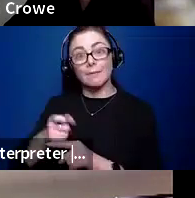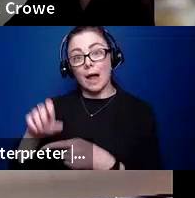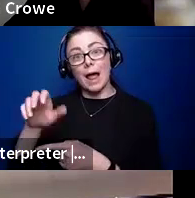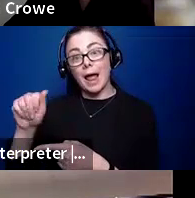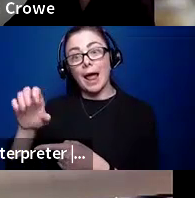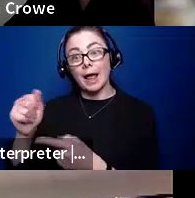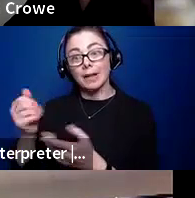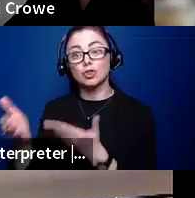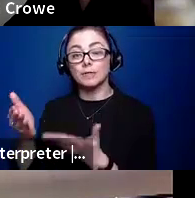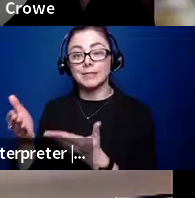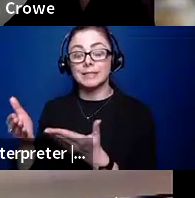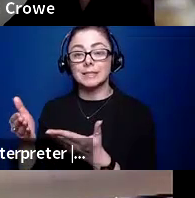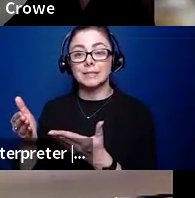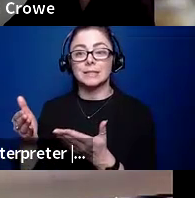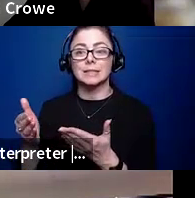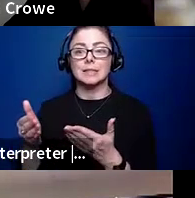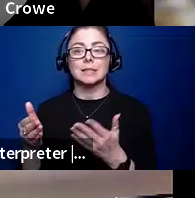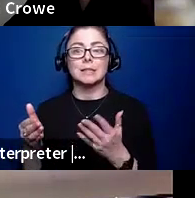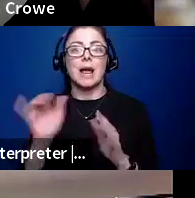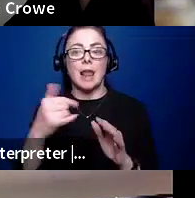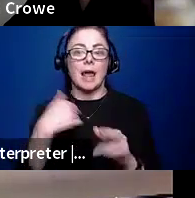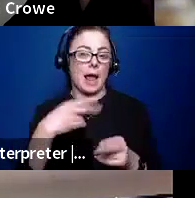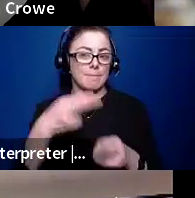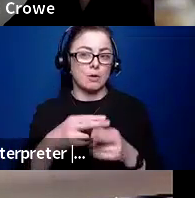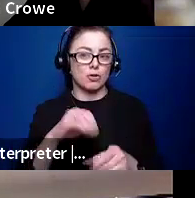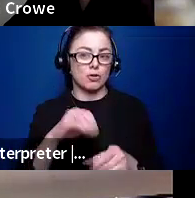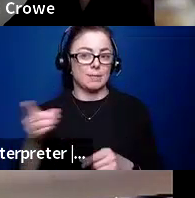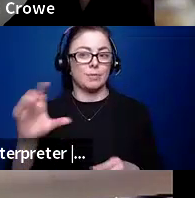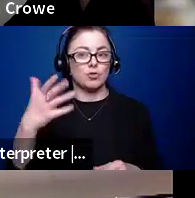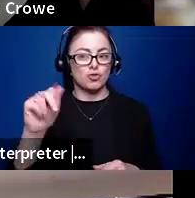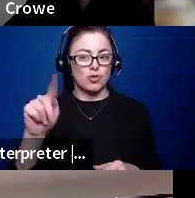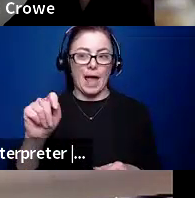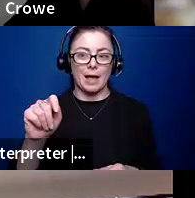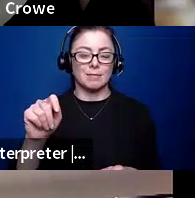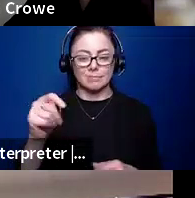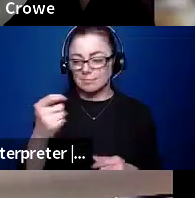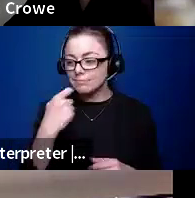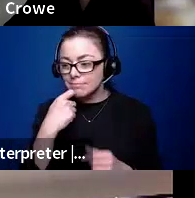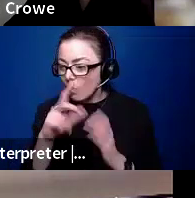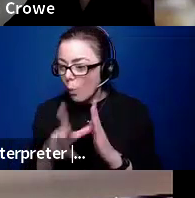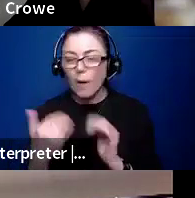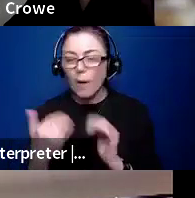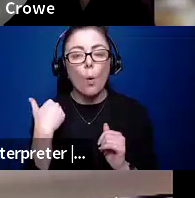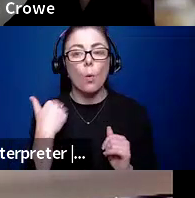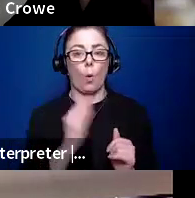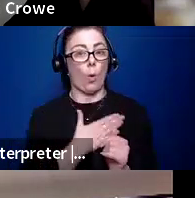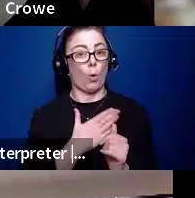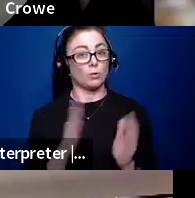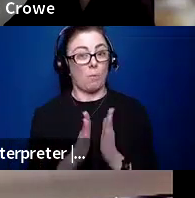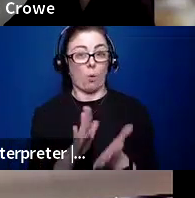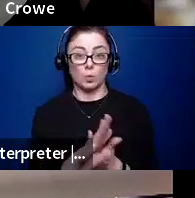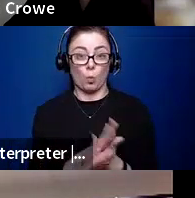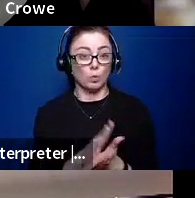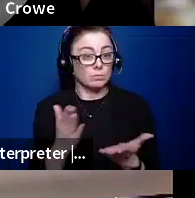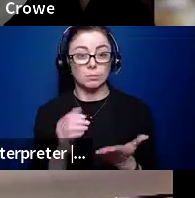services. And then like I had mentioned in the chat just a while ago, like, our small schools don't see kids